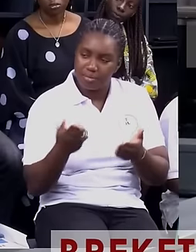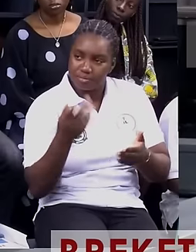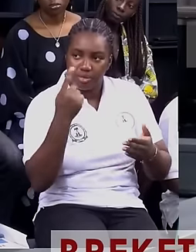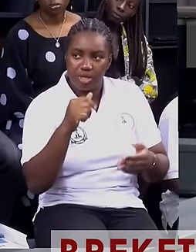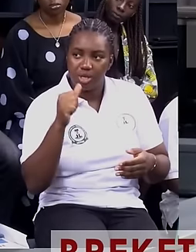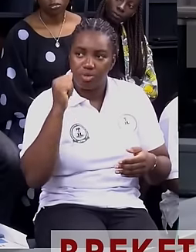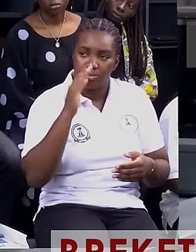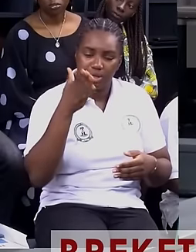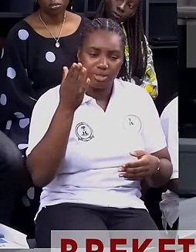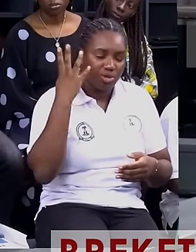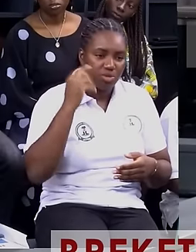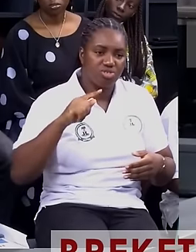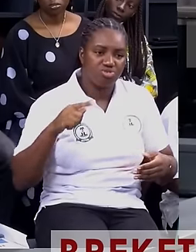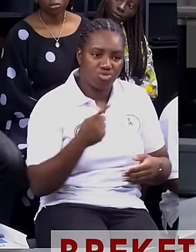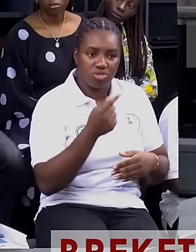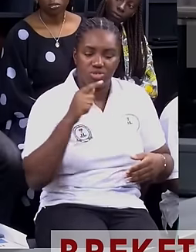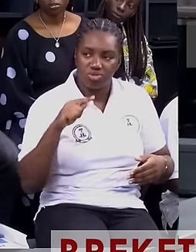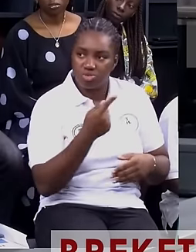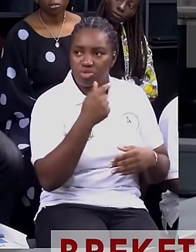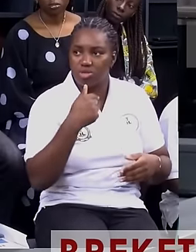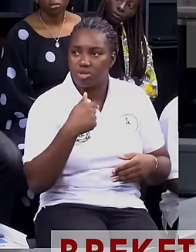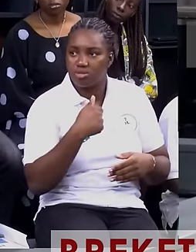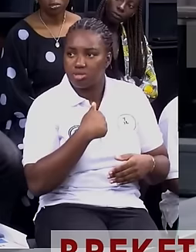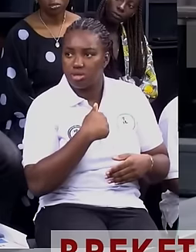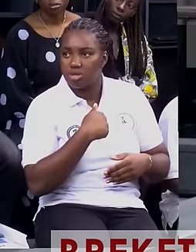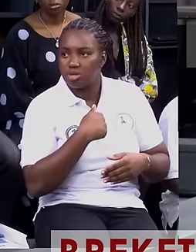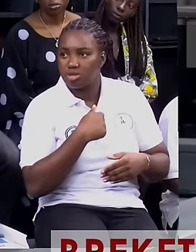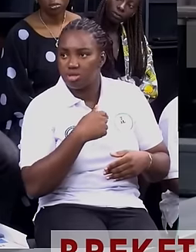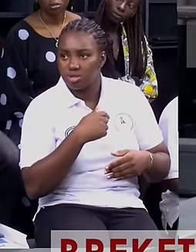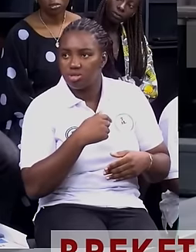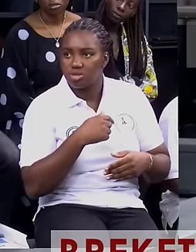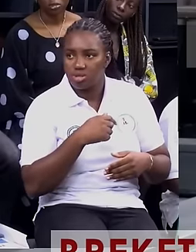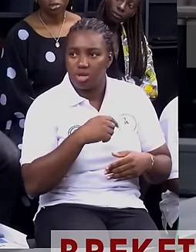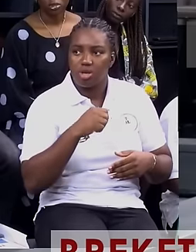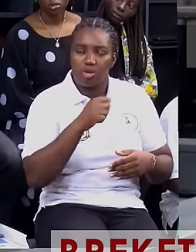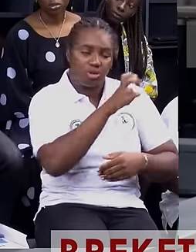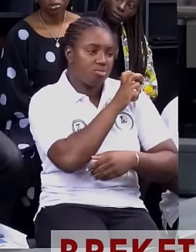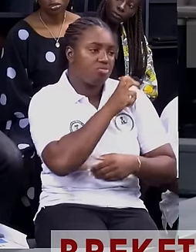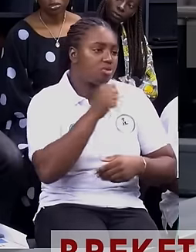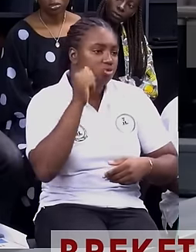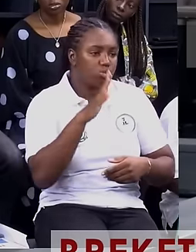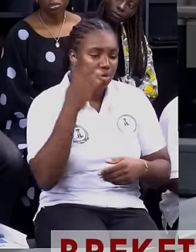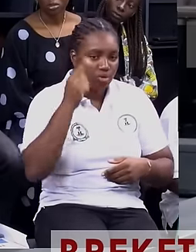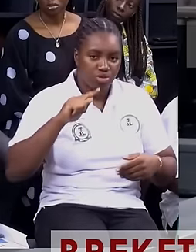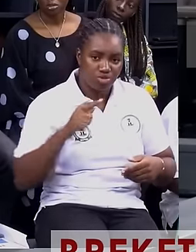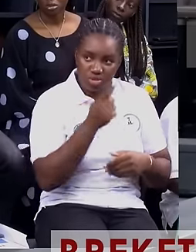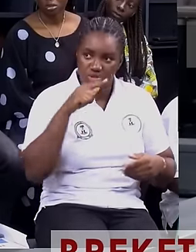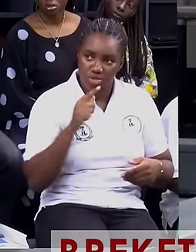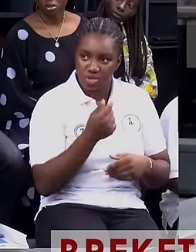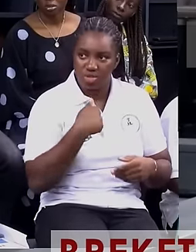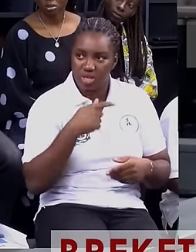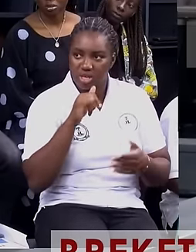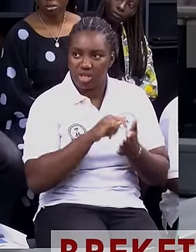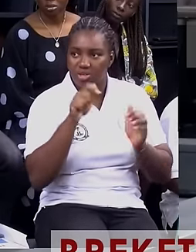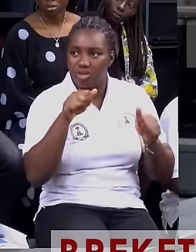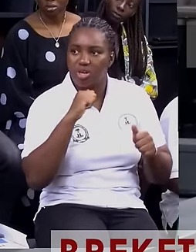The lady that was just insulting me, useless the girl. The police. Yes, ma'am. The other woman. Yes, ma'am. Useless girl, how can you tell me you can't